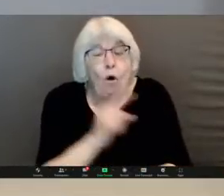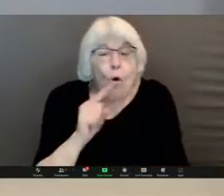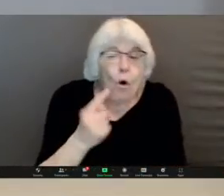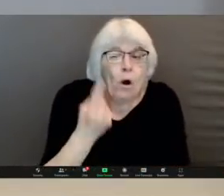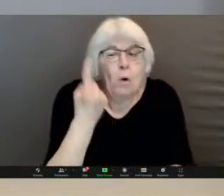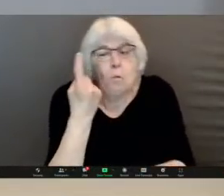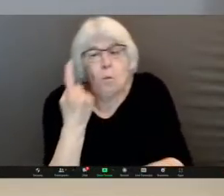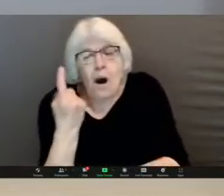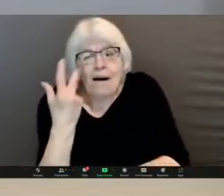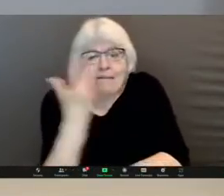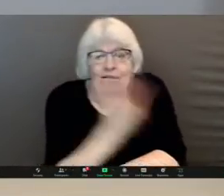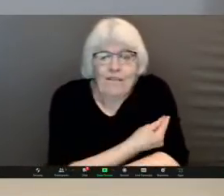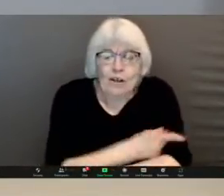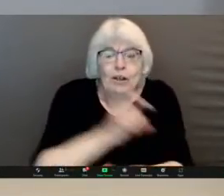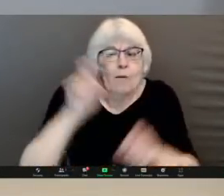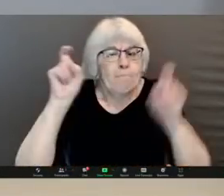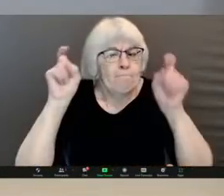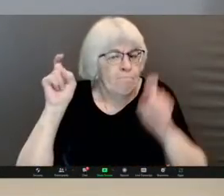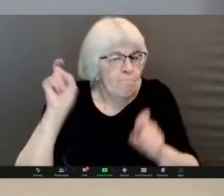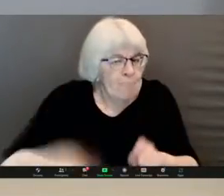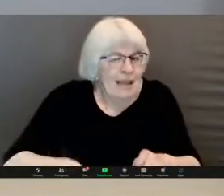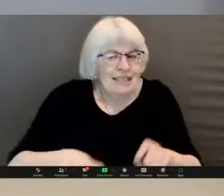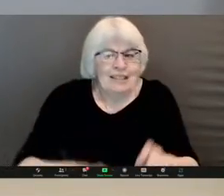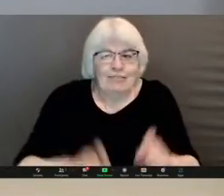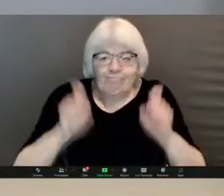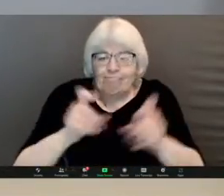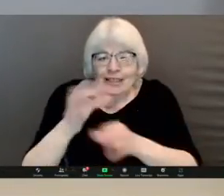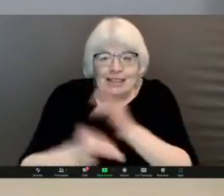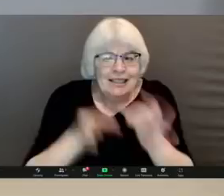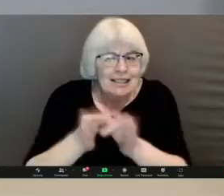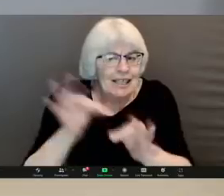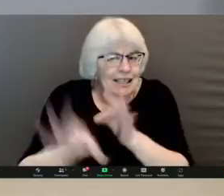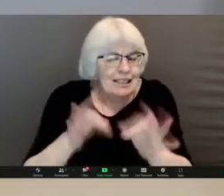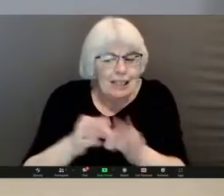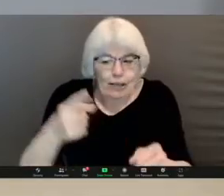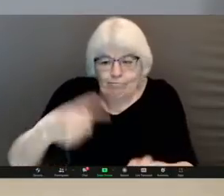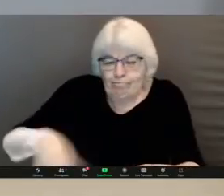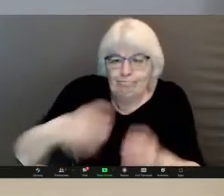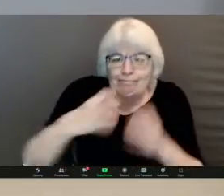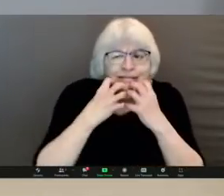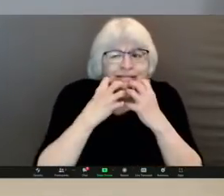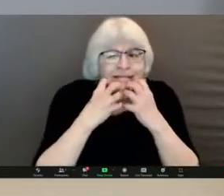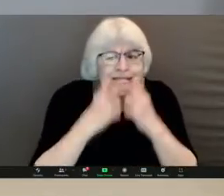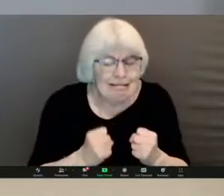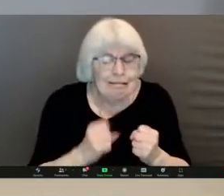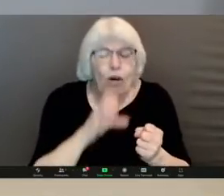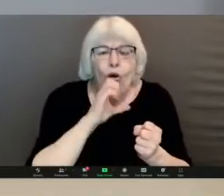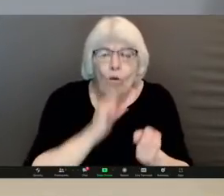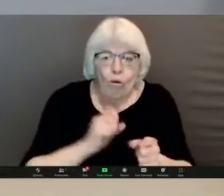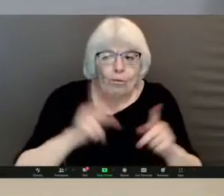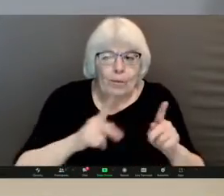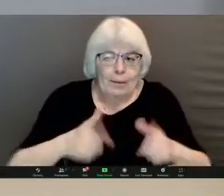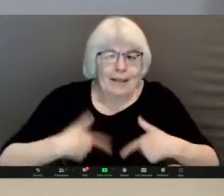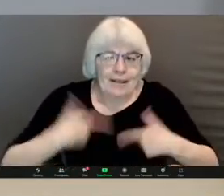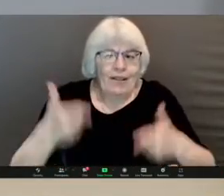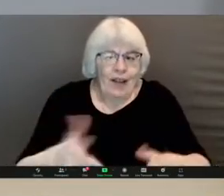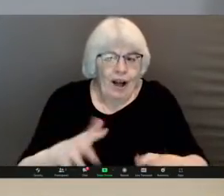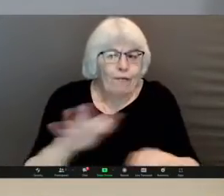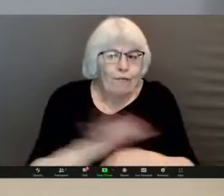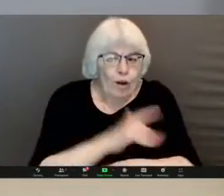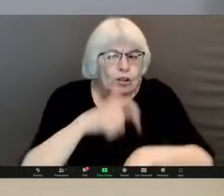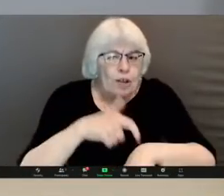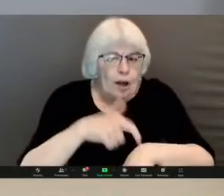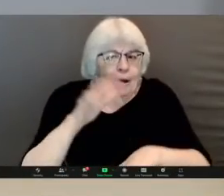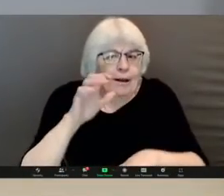were delivered to each home on Thursday, and administrators and operators attended a virtual training session to learn how to use the kits and